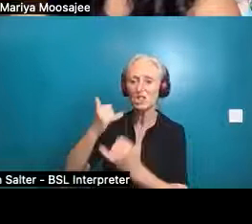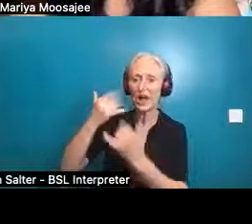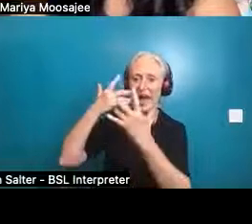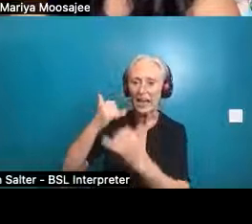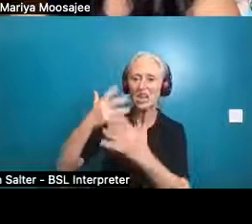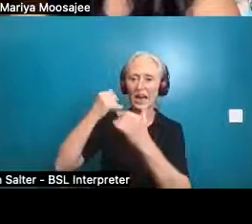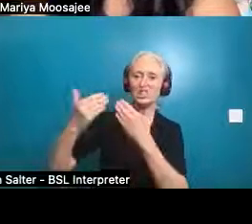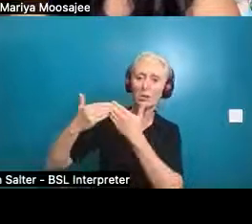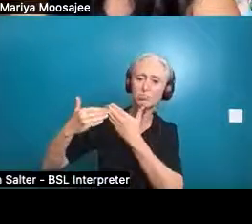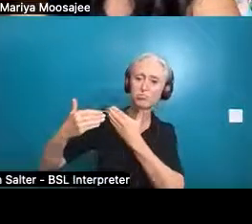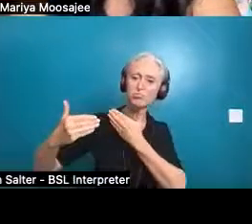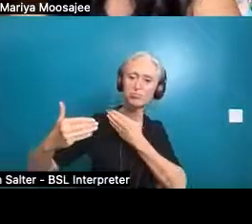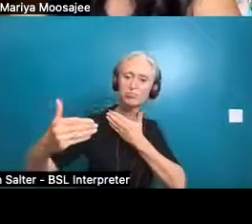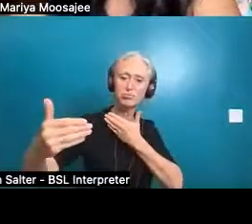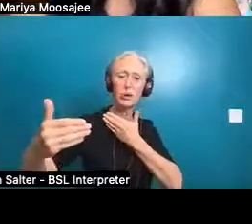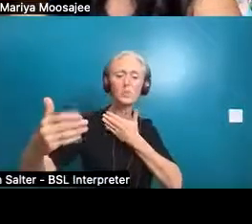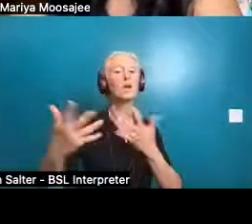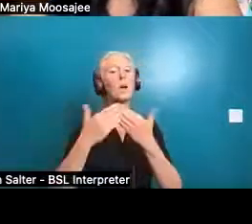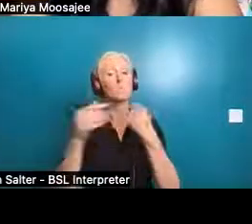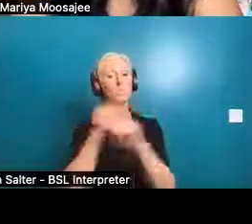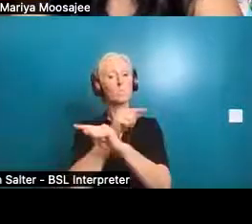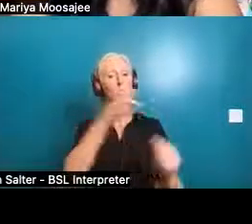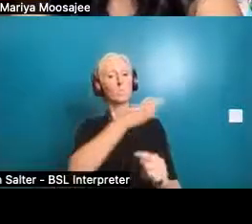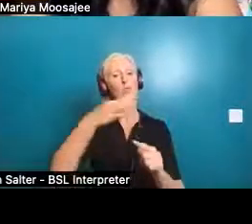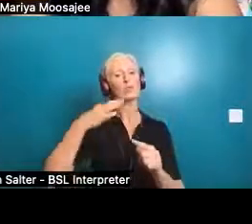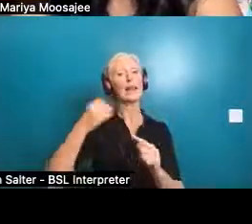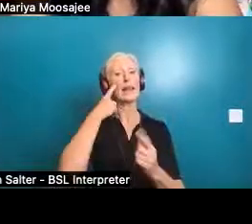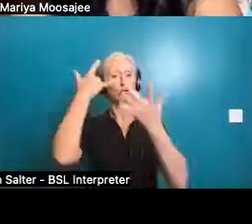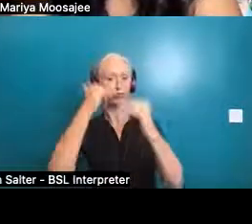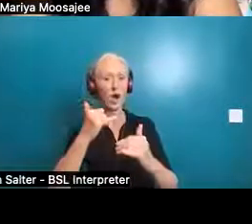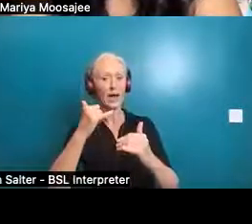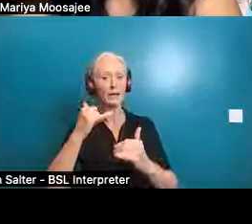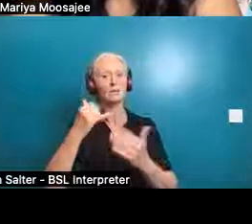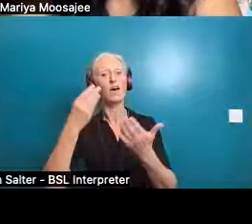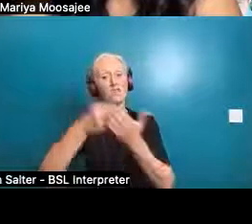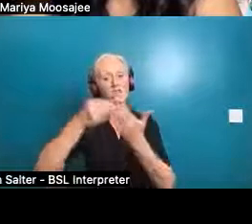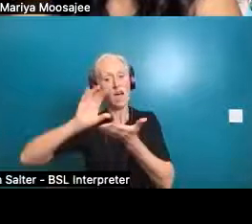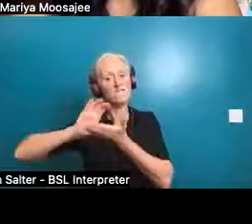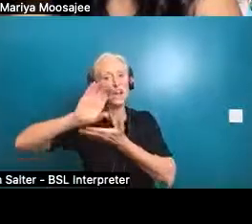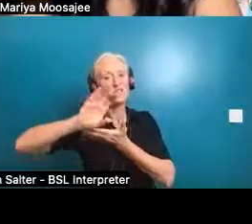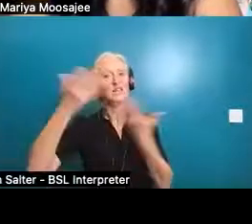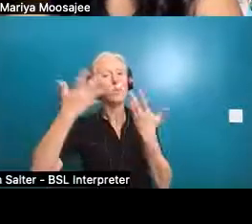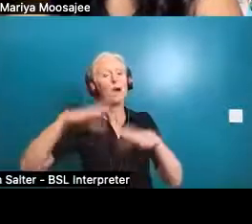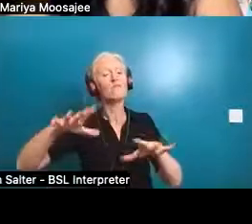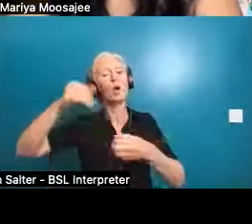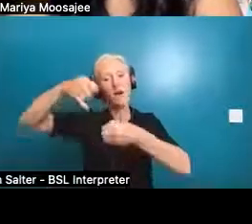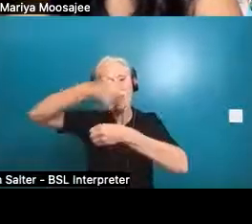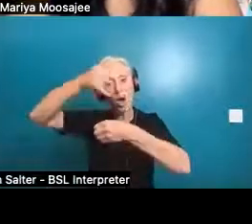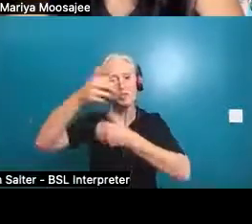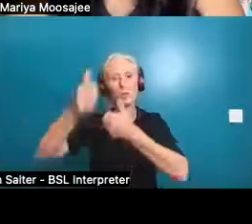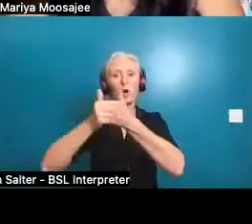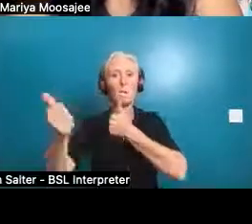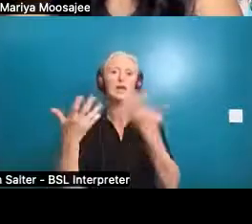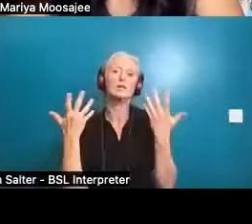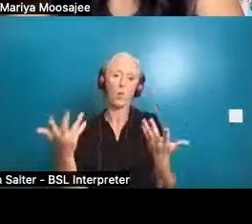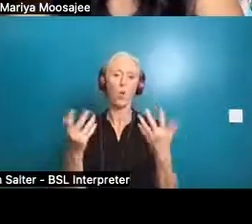at the moment, most clinical trials are sponsored by industry, so pharmaceutical companies. And often